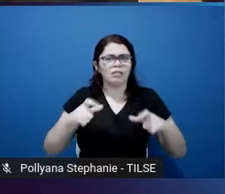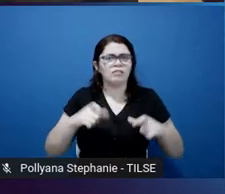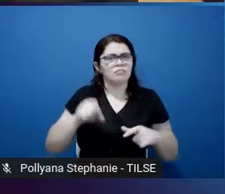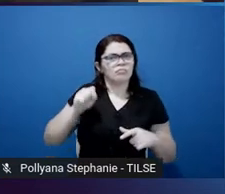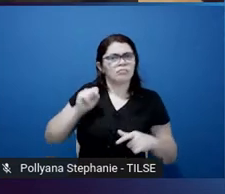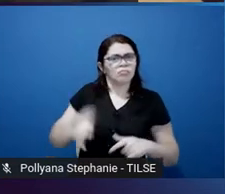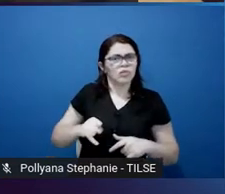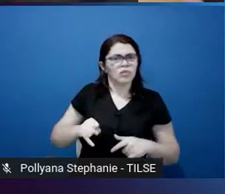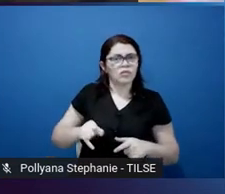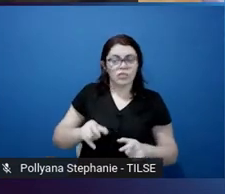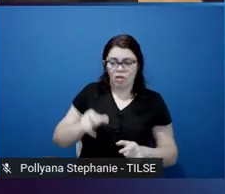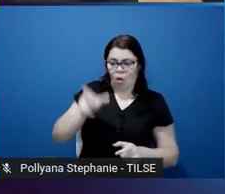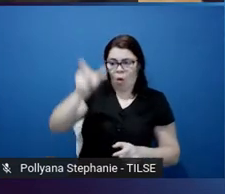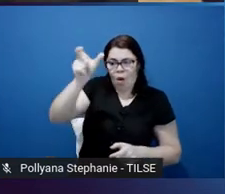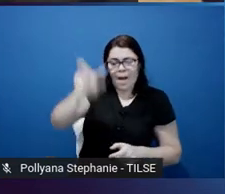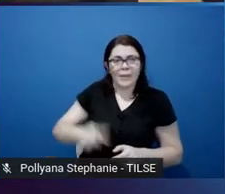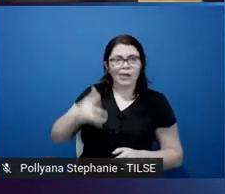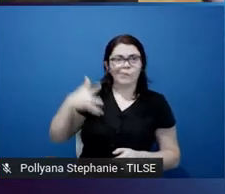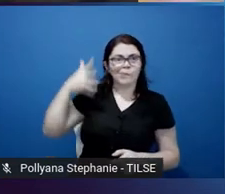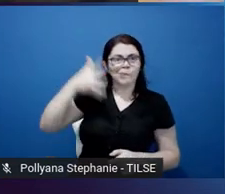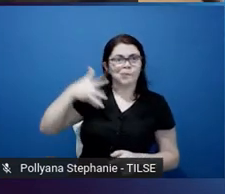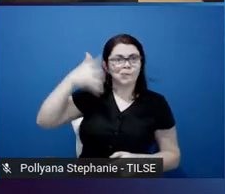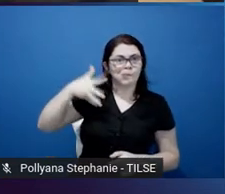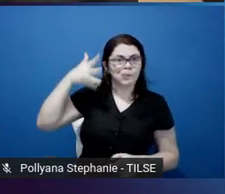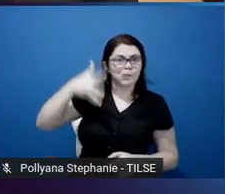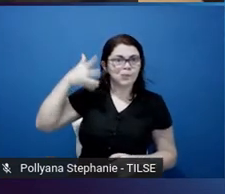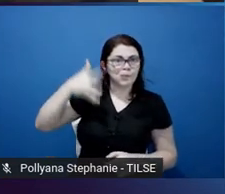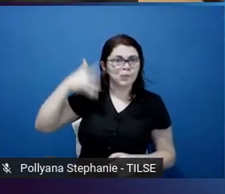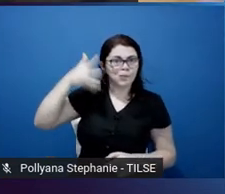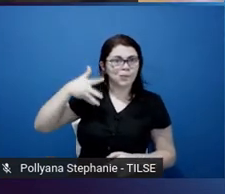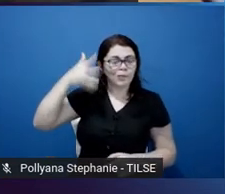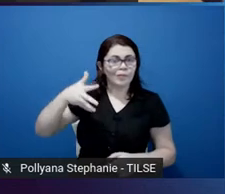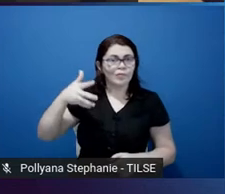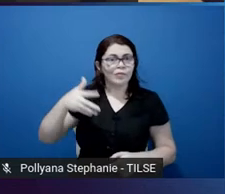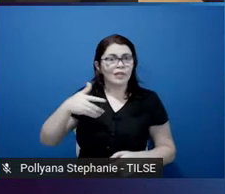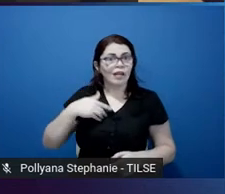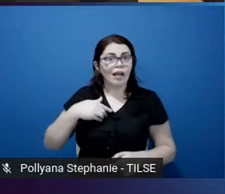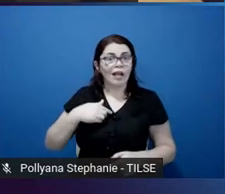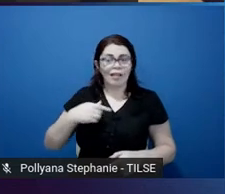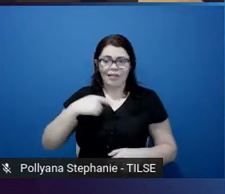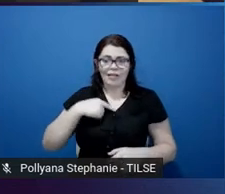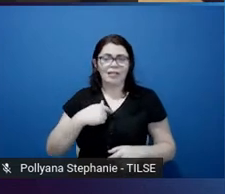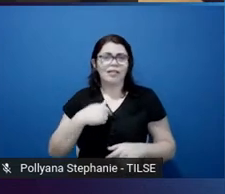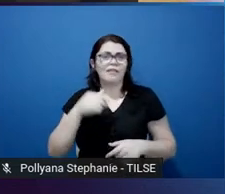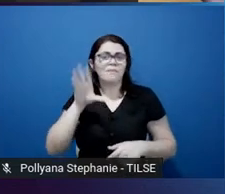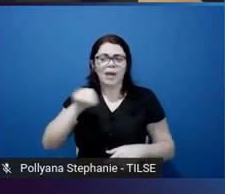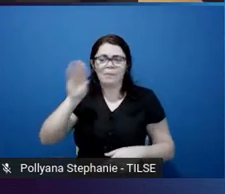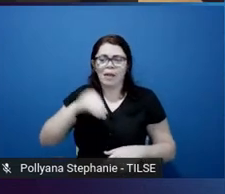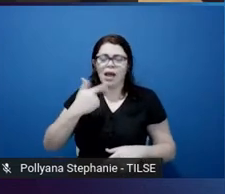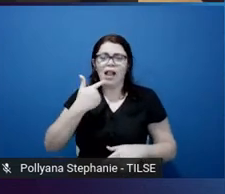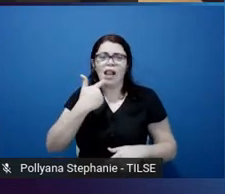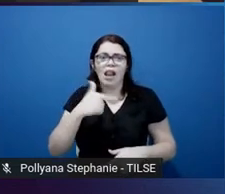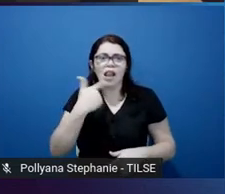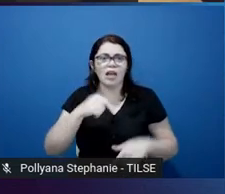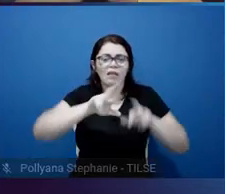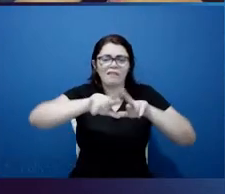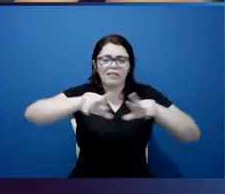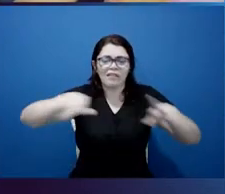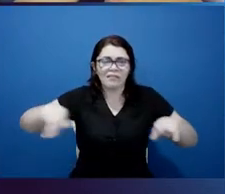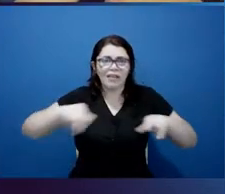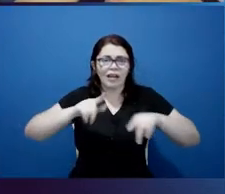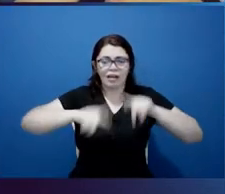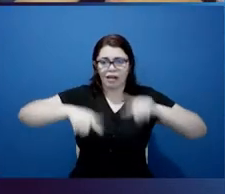is multilingual and shuttles between different languages and language varieties, because more often than